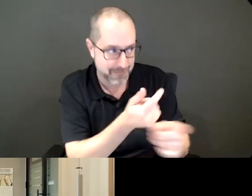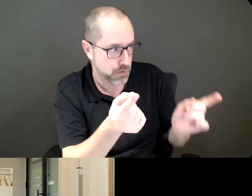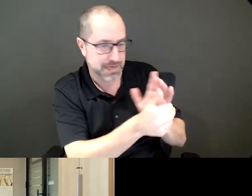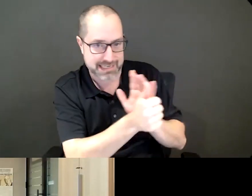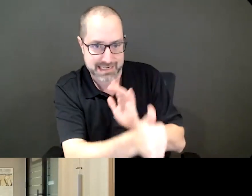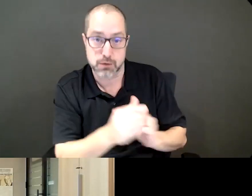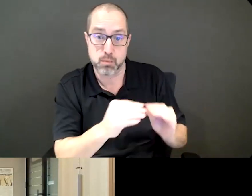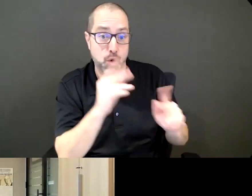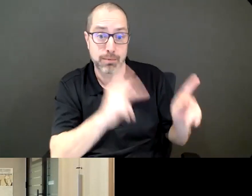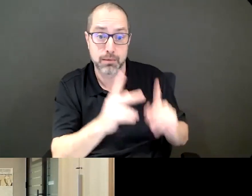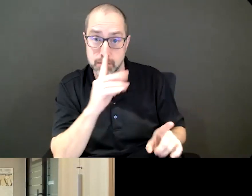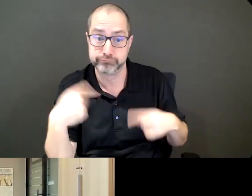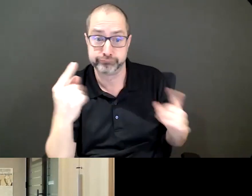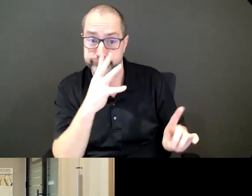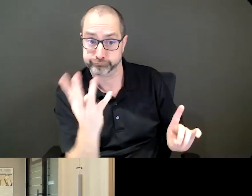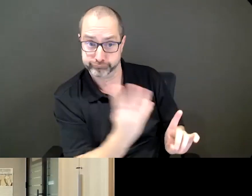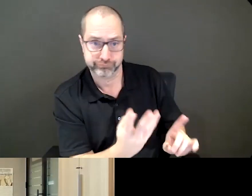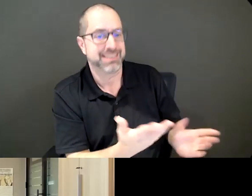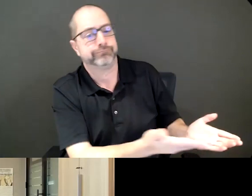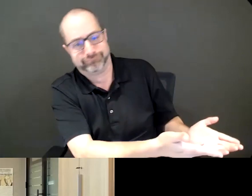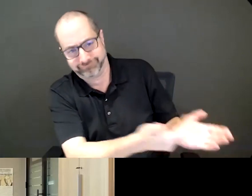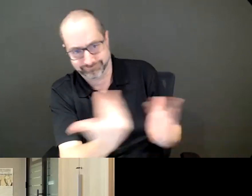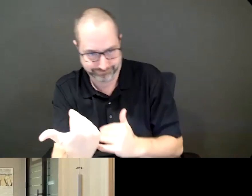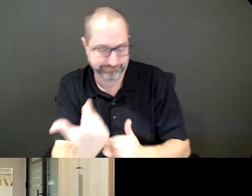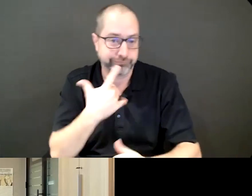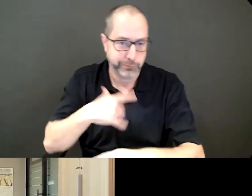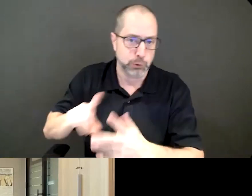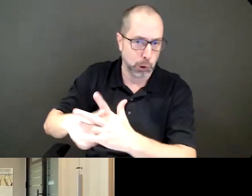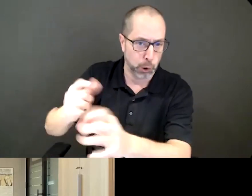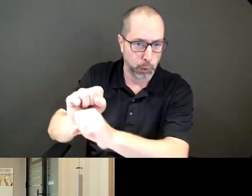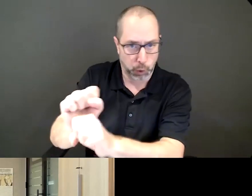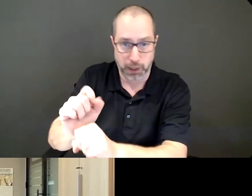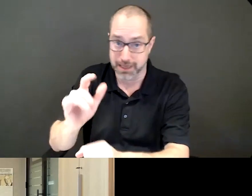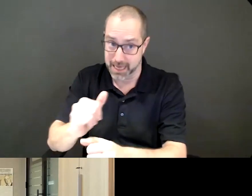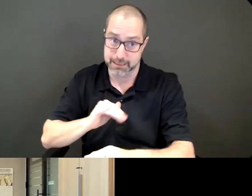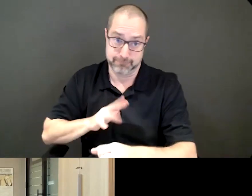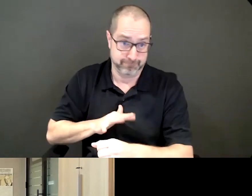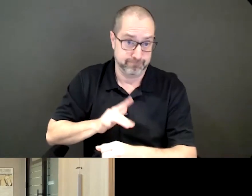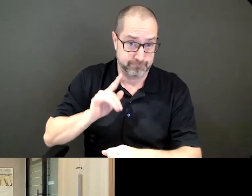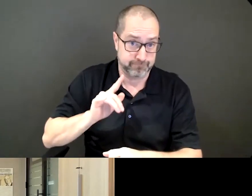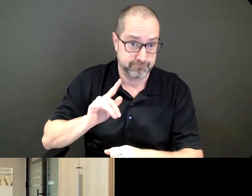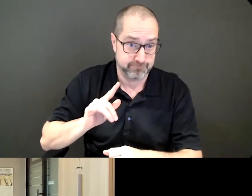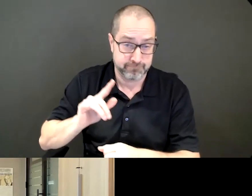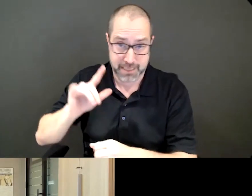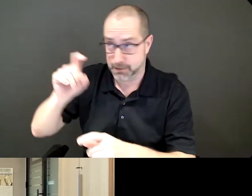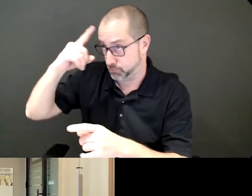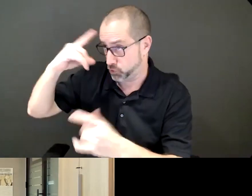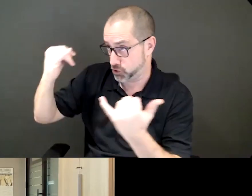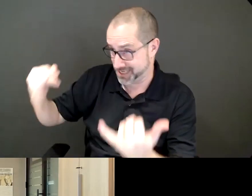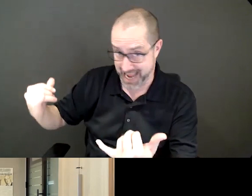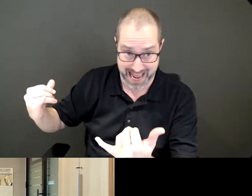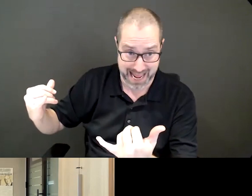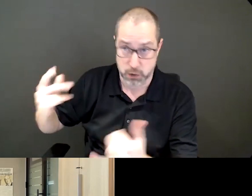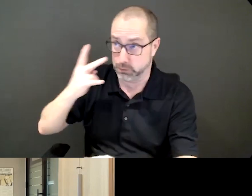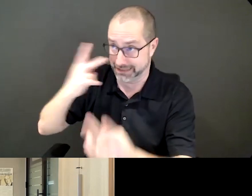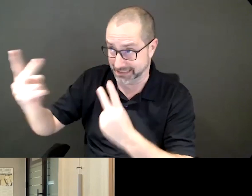that have not been focused on before. So I think that's an absolute silver lining, is that employers in the job market that we have right now, and where we're